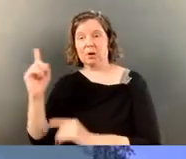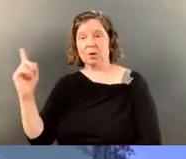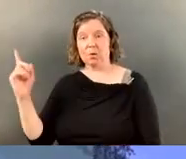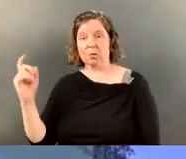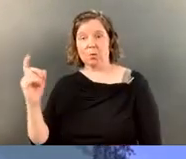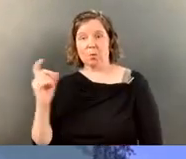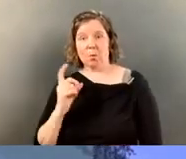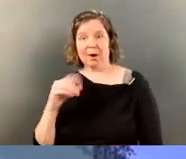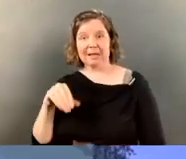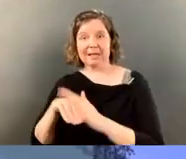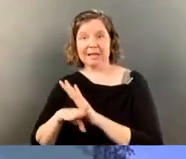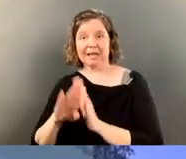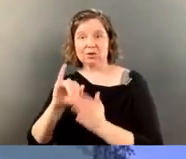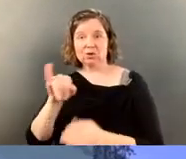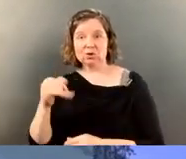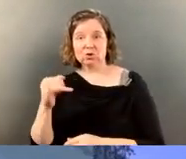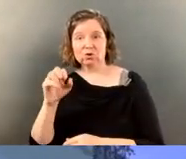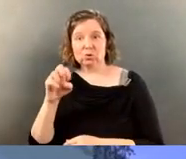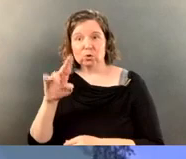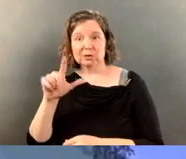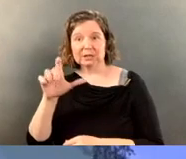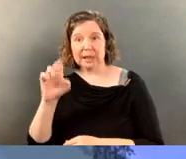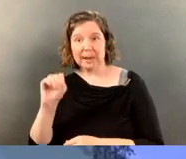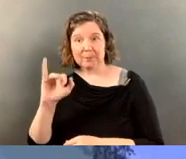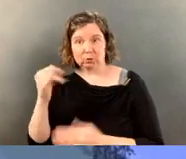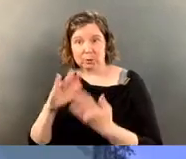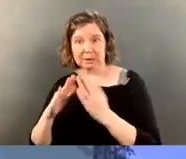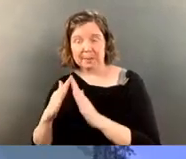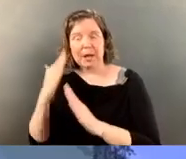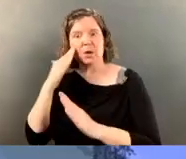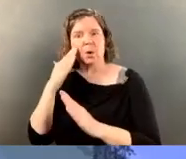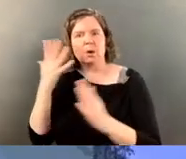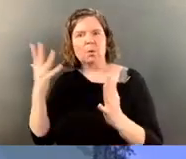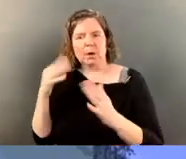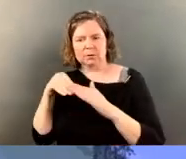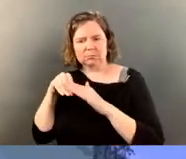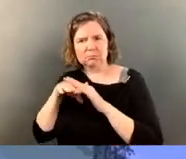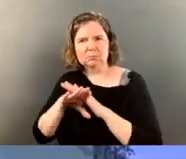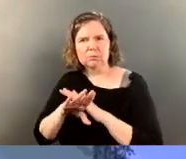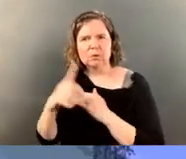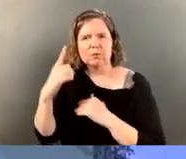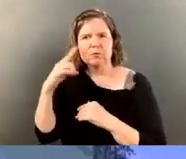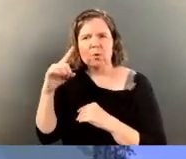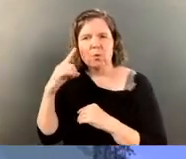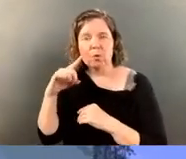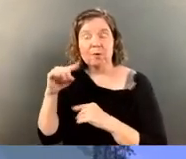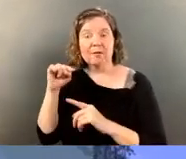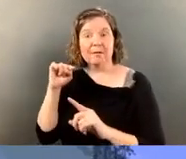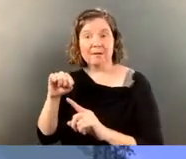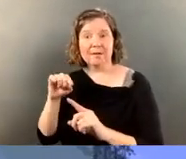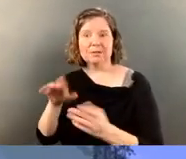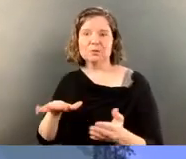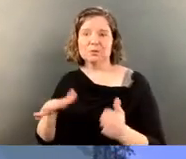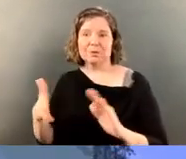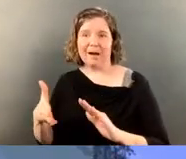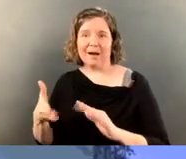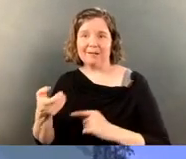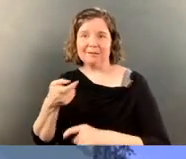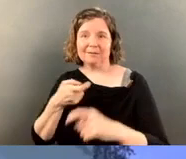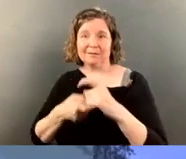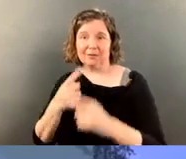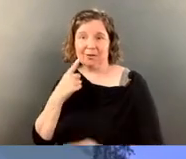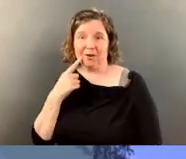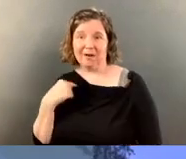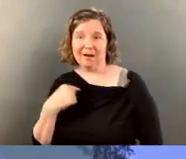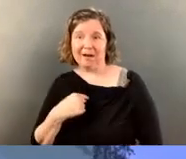walking into Jerusalem and knowing what he was walking there to do, that he was walking there to die for us,